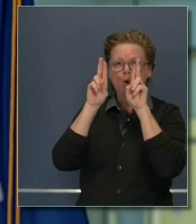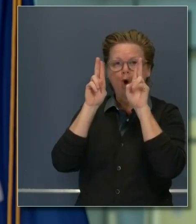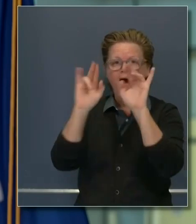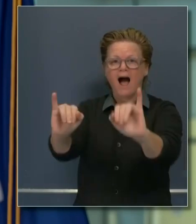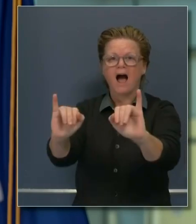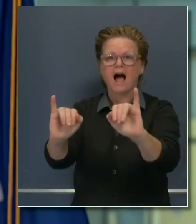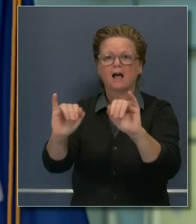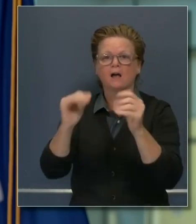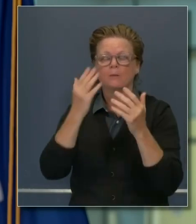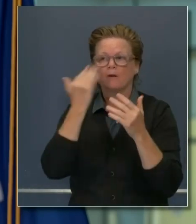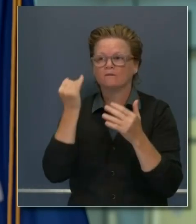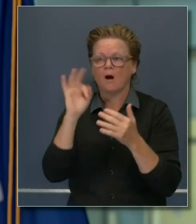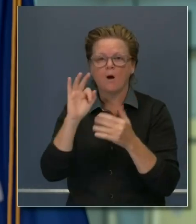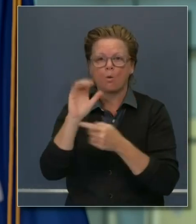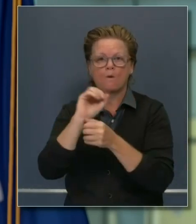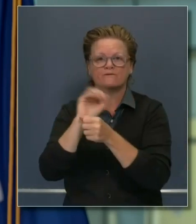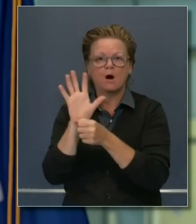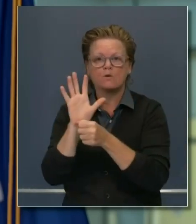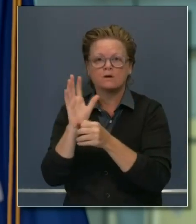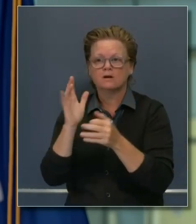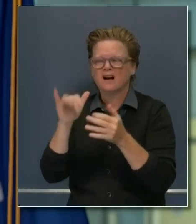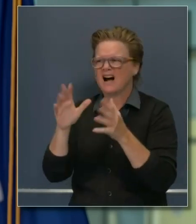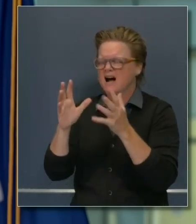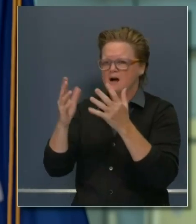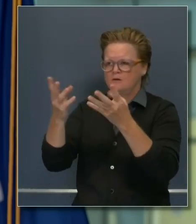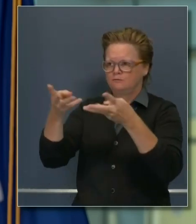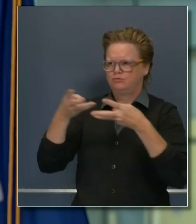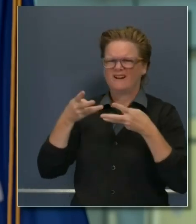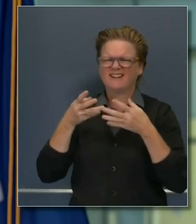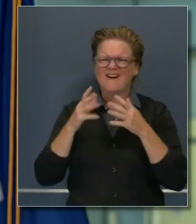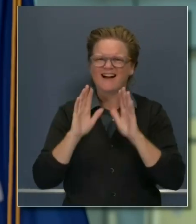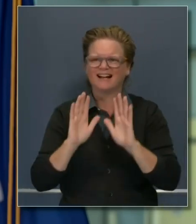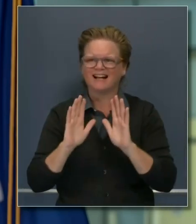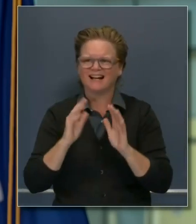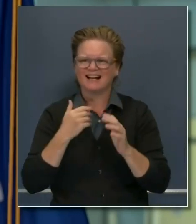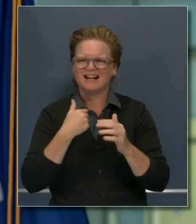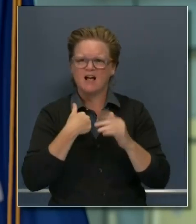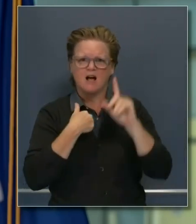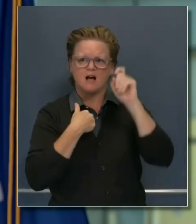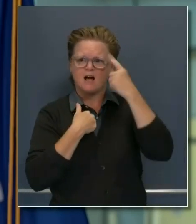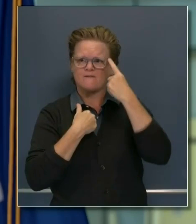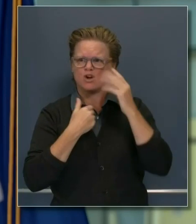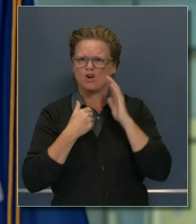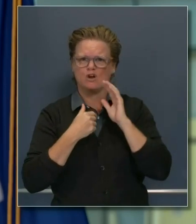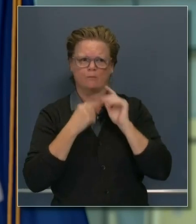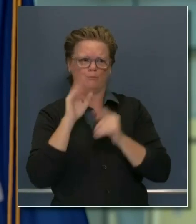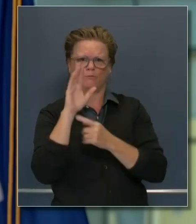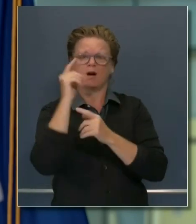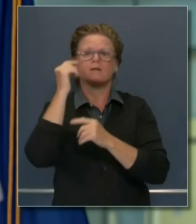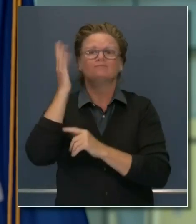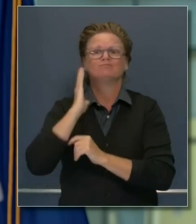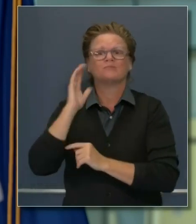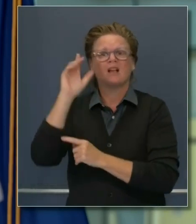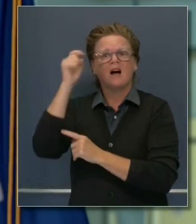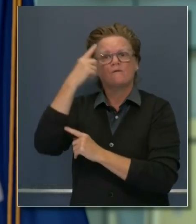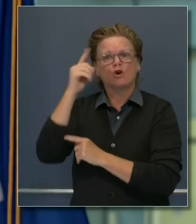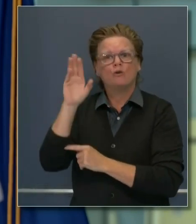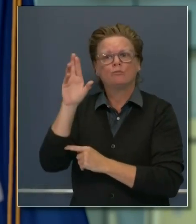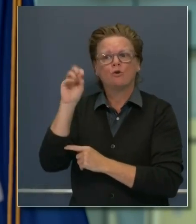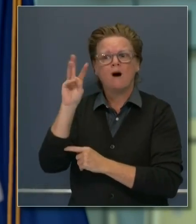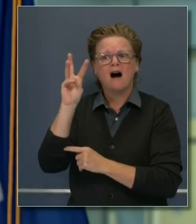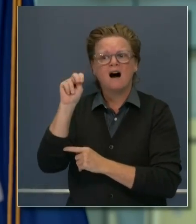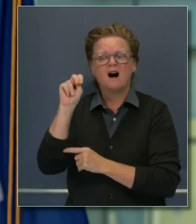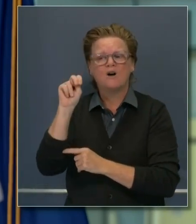I was Lieutenant Governor, Governor Brown initiated a larger procurement process for unemployment